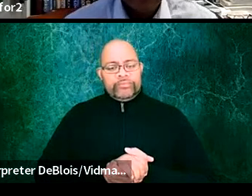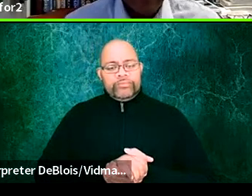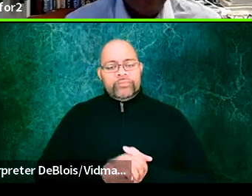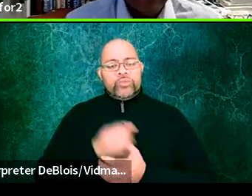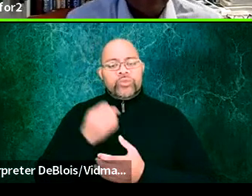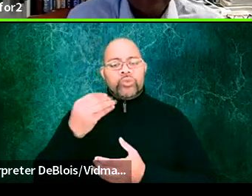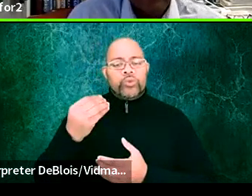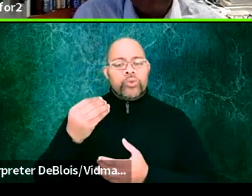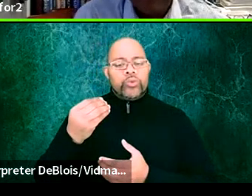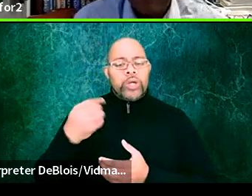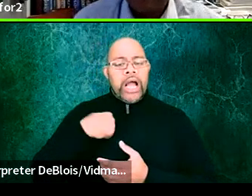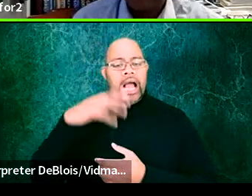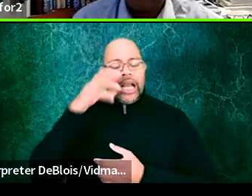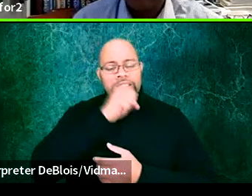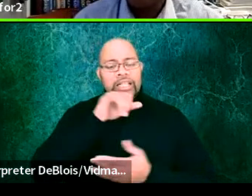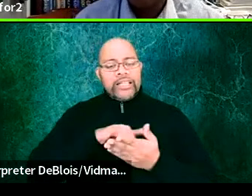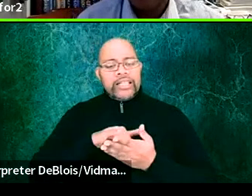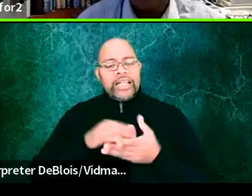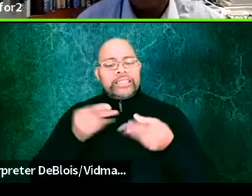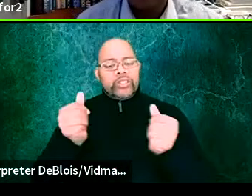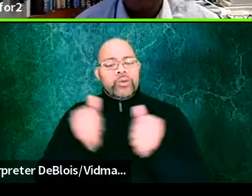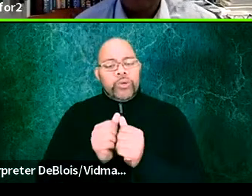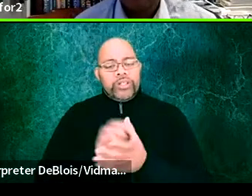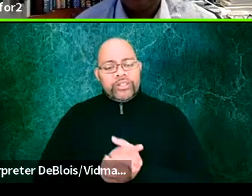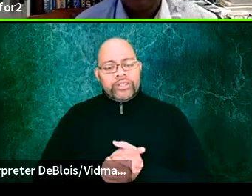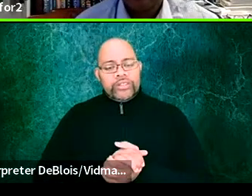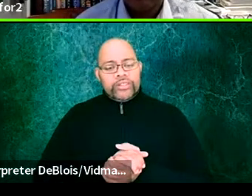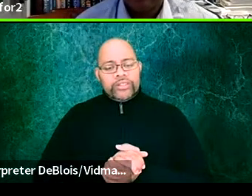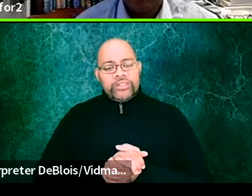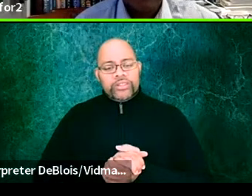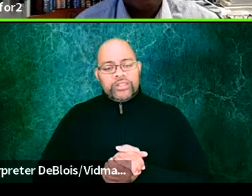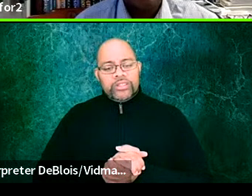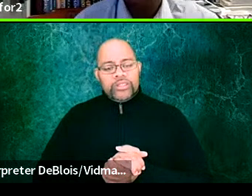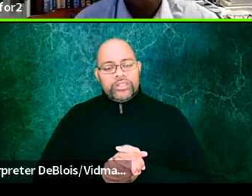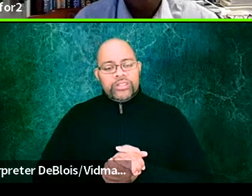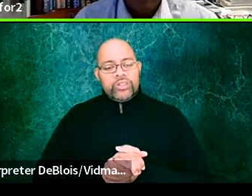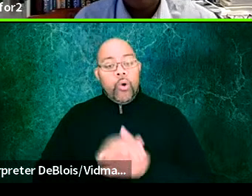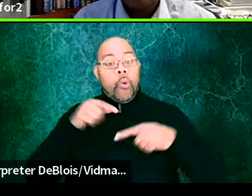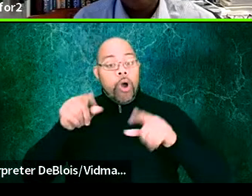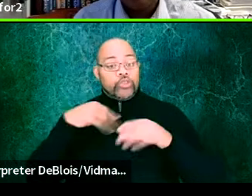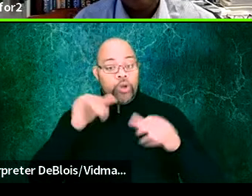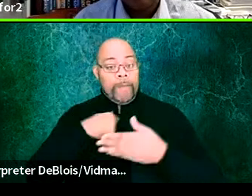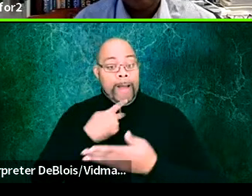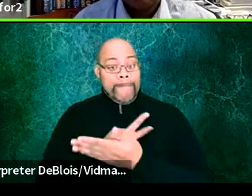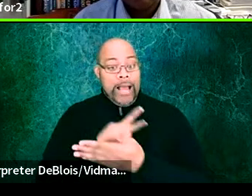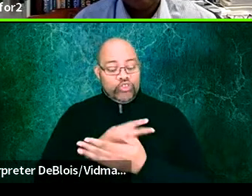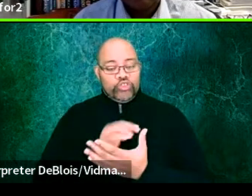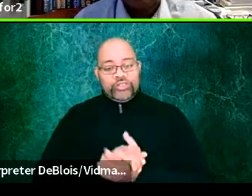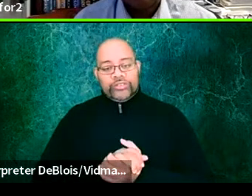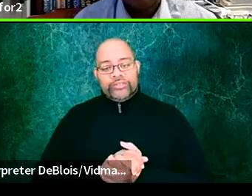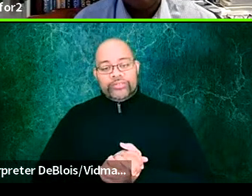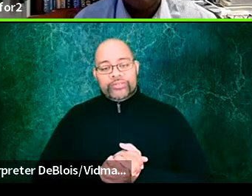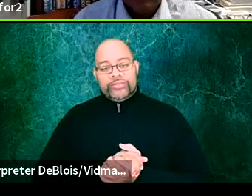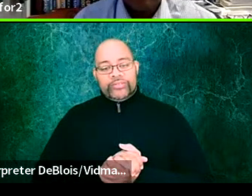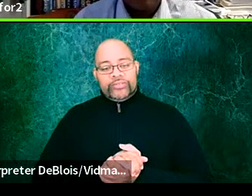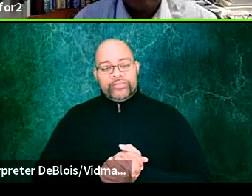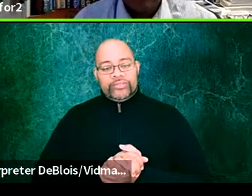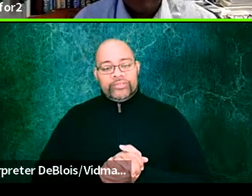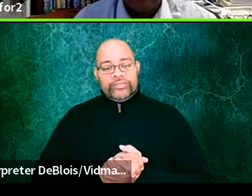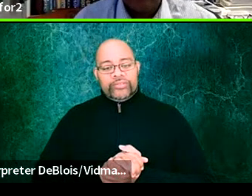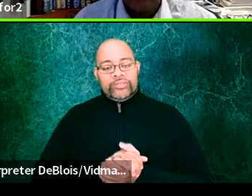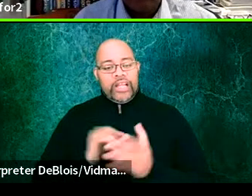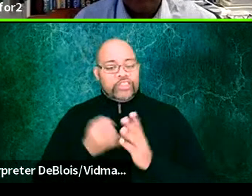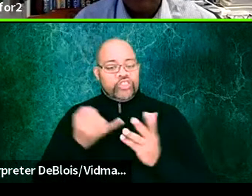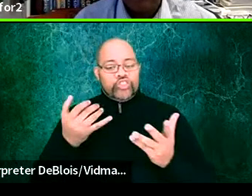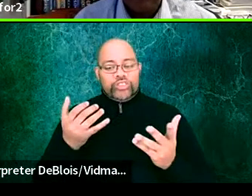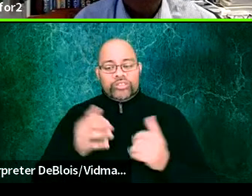So I guess that has to do with while I was doing my master's, I just